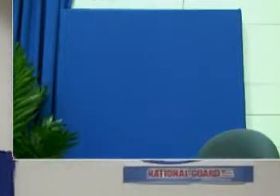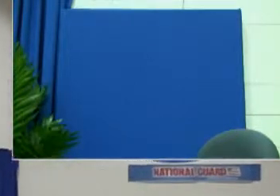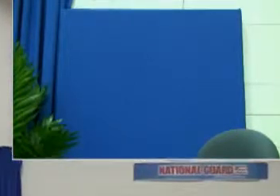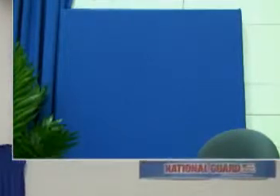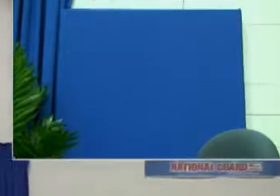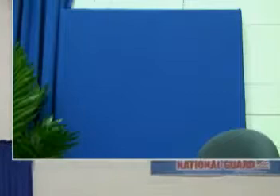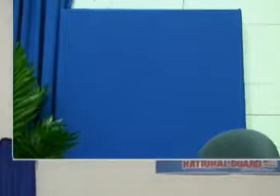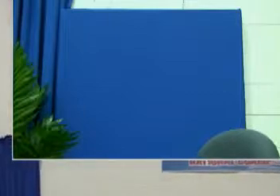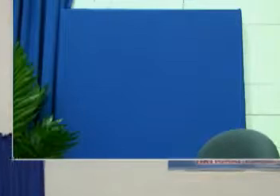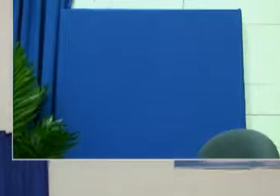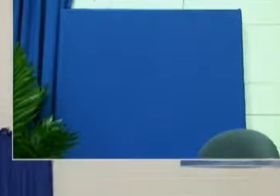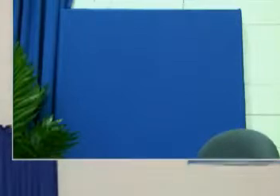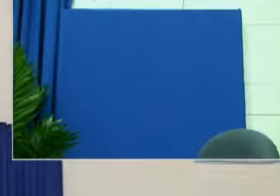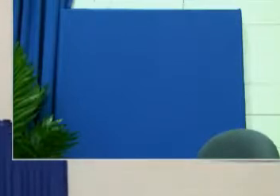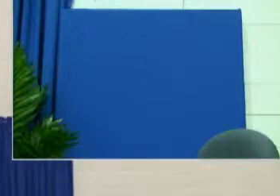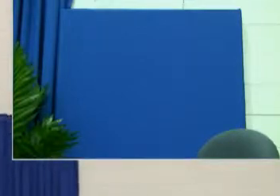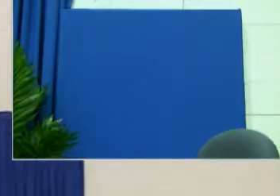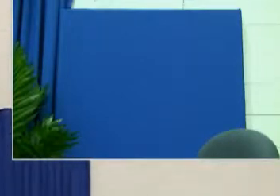it.